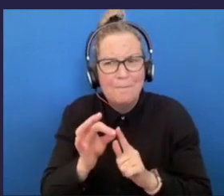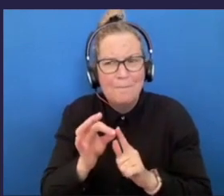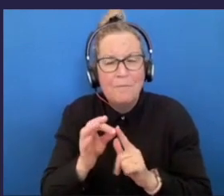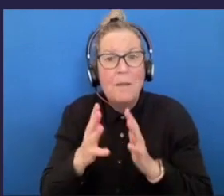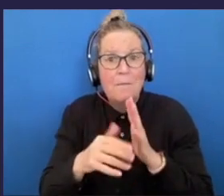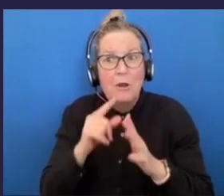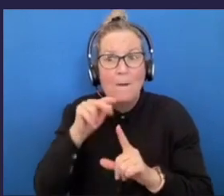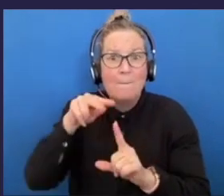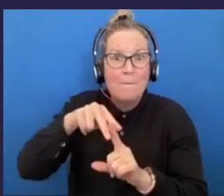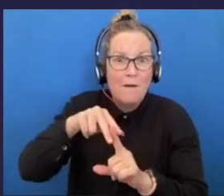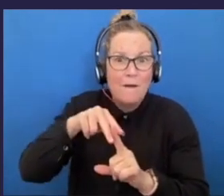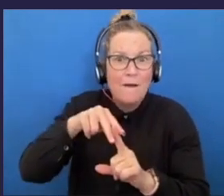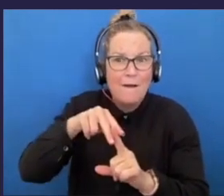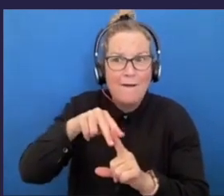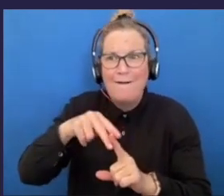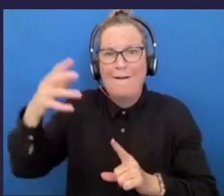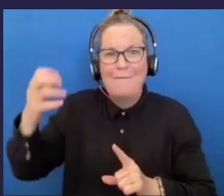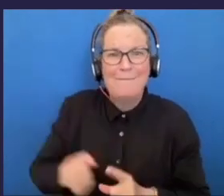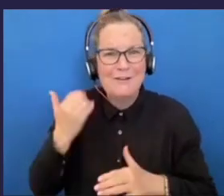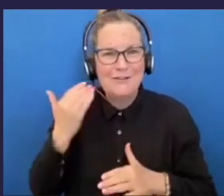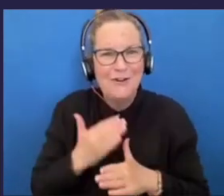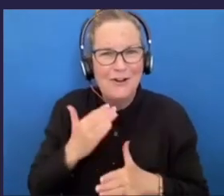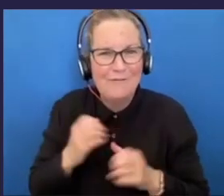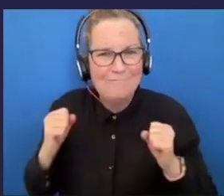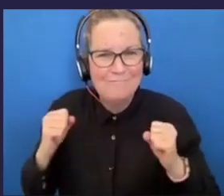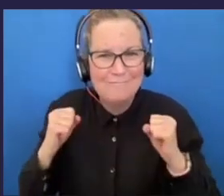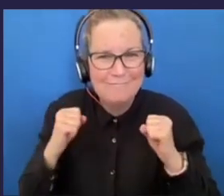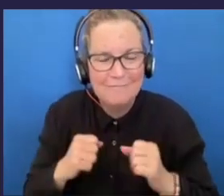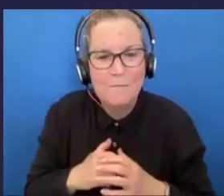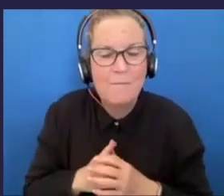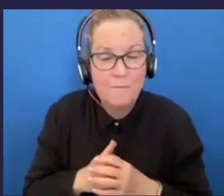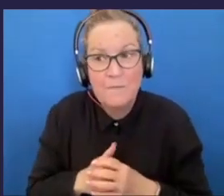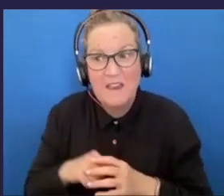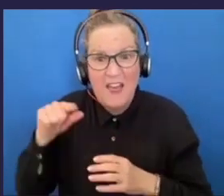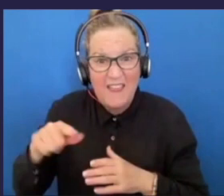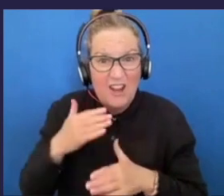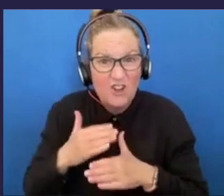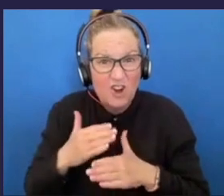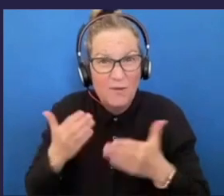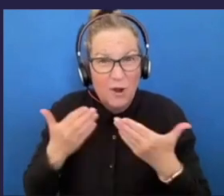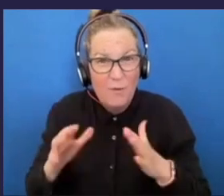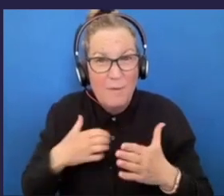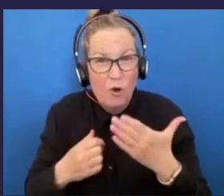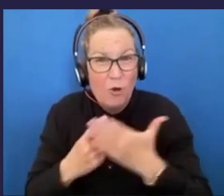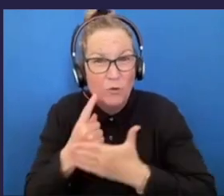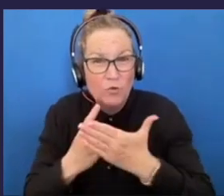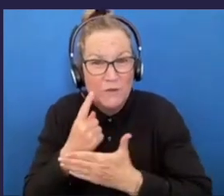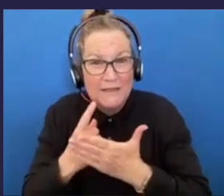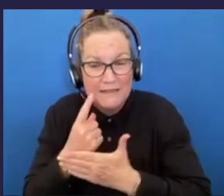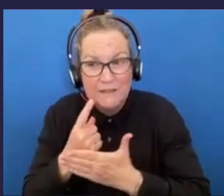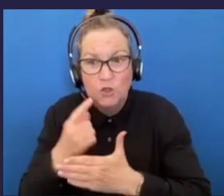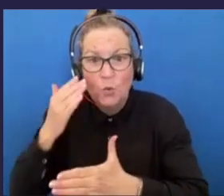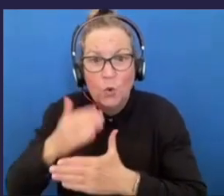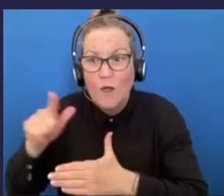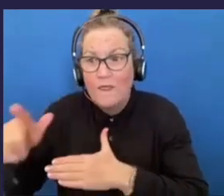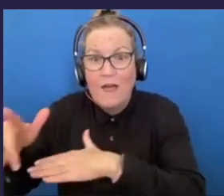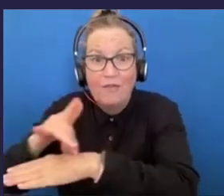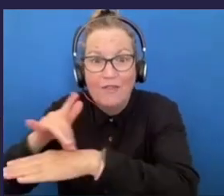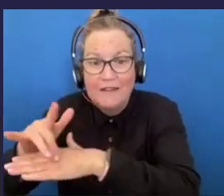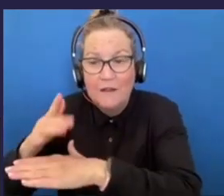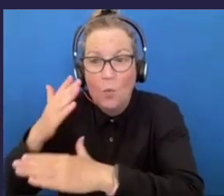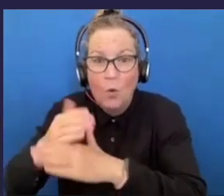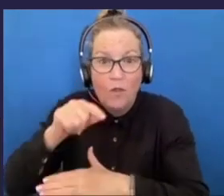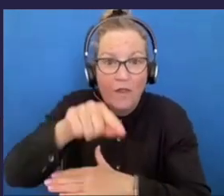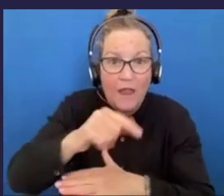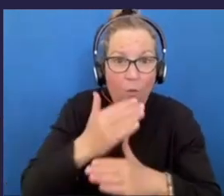and land her dream paid job. And then that paid job opened up an opportunity to get paid work at other theatres. So there was a stage